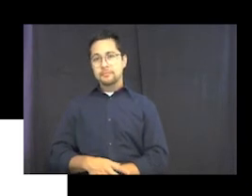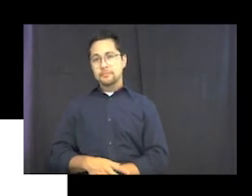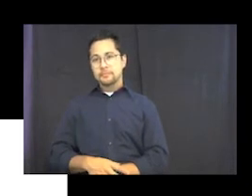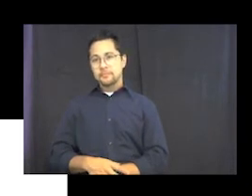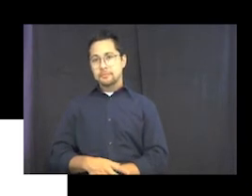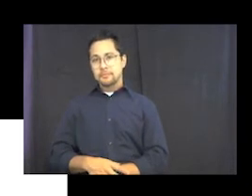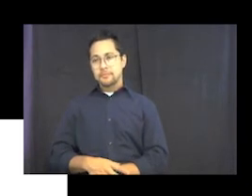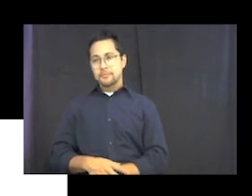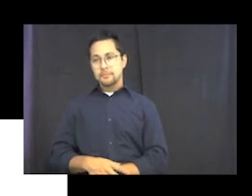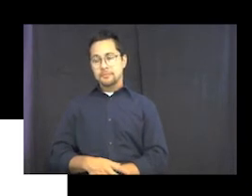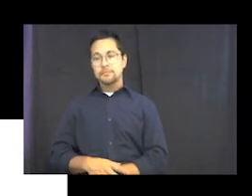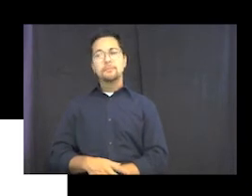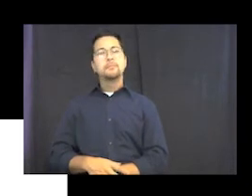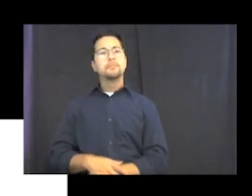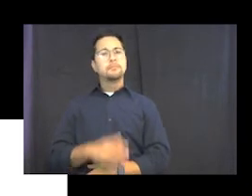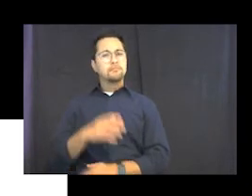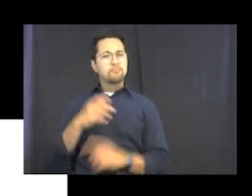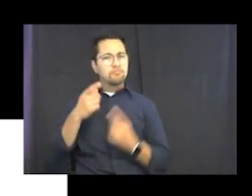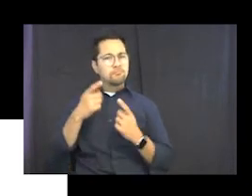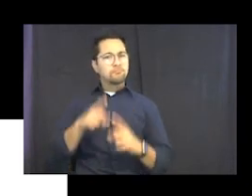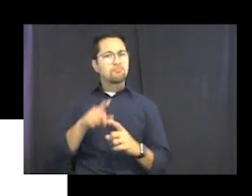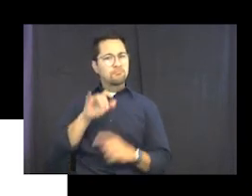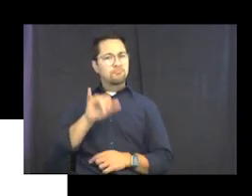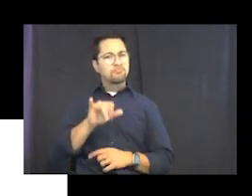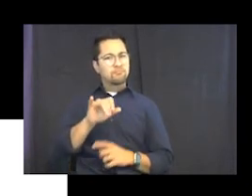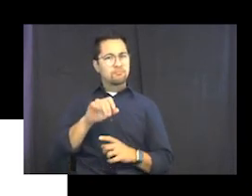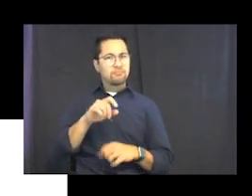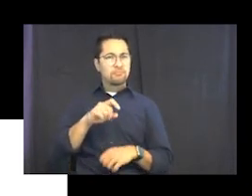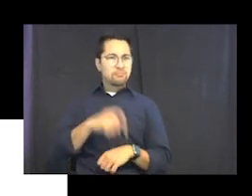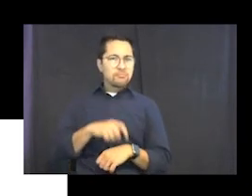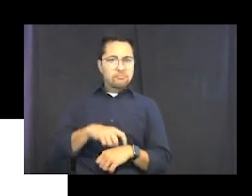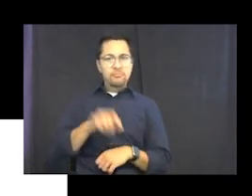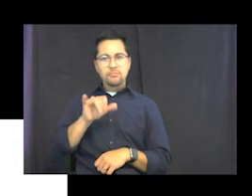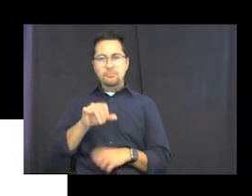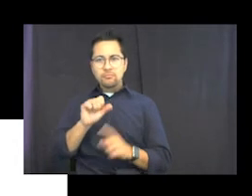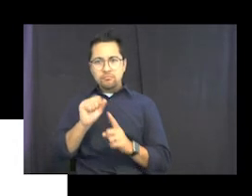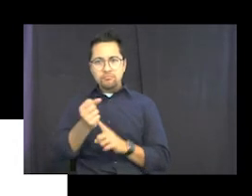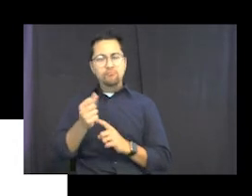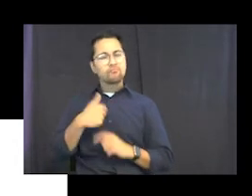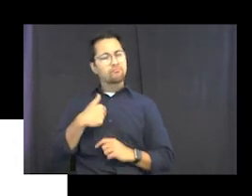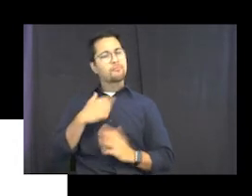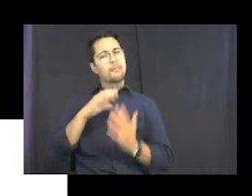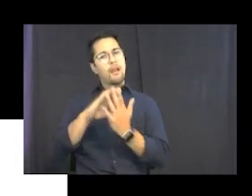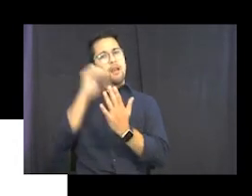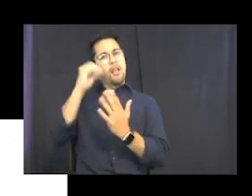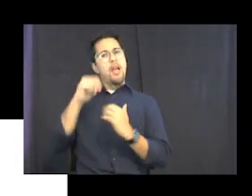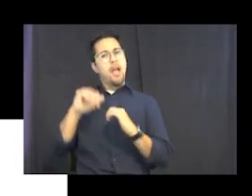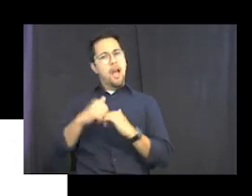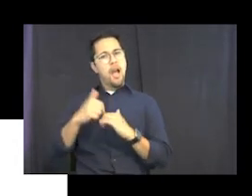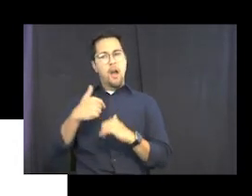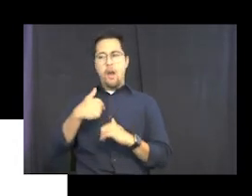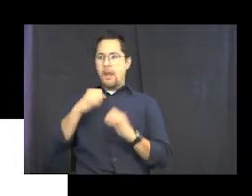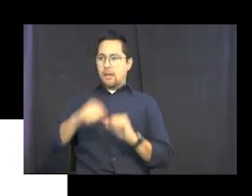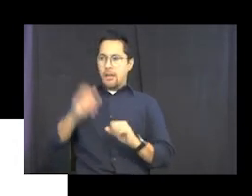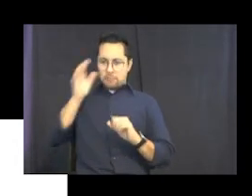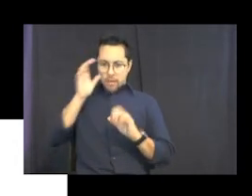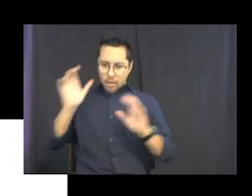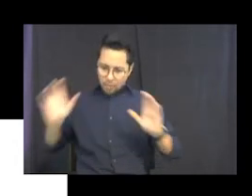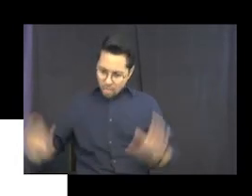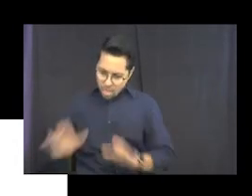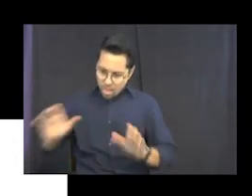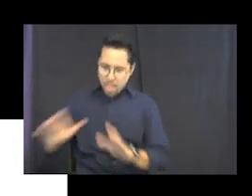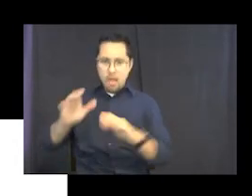And I think during that situation, it also taught me how to be a doer rather